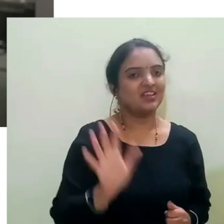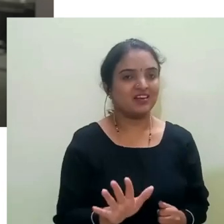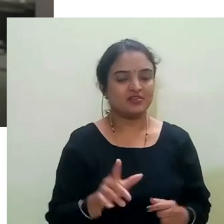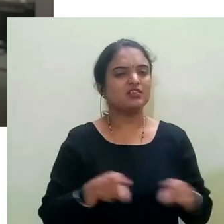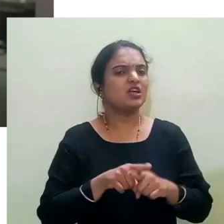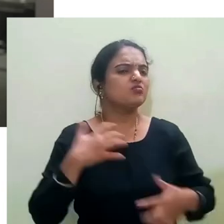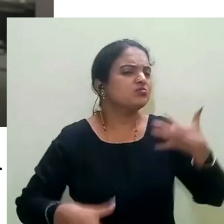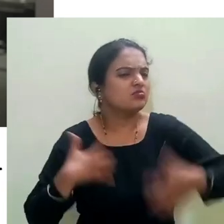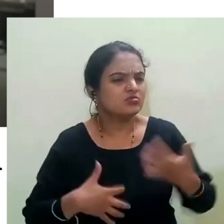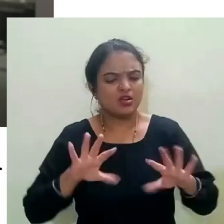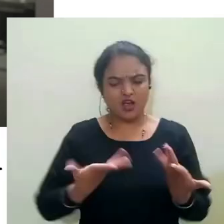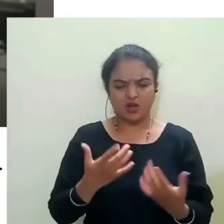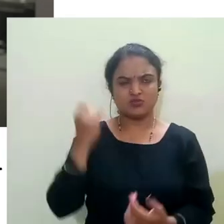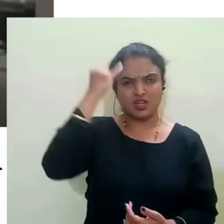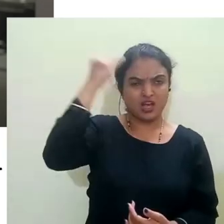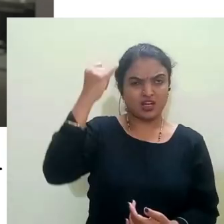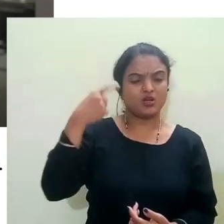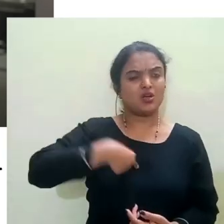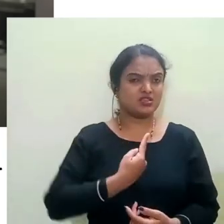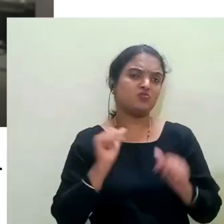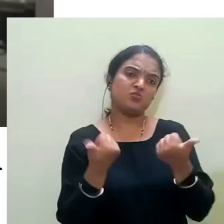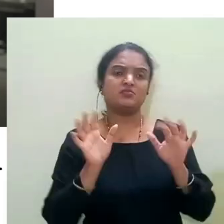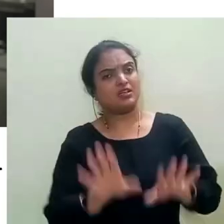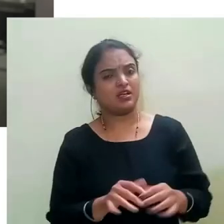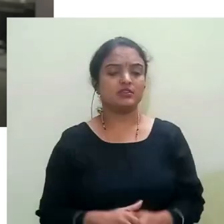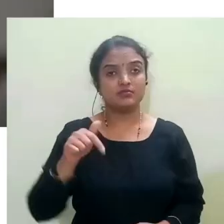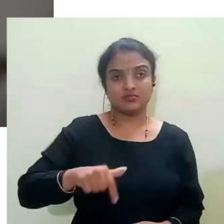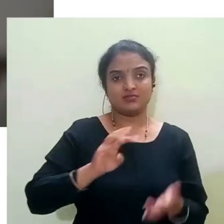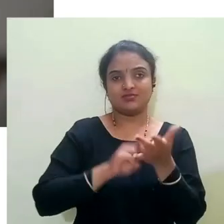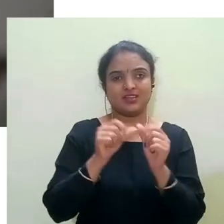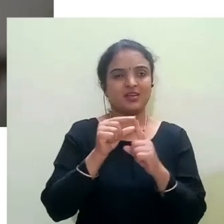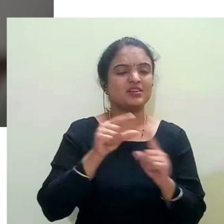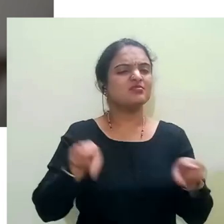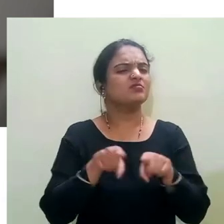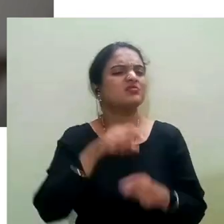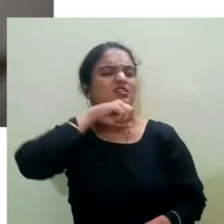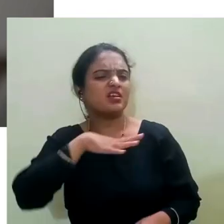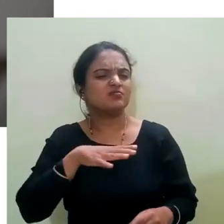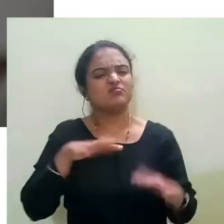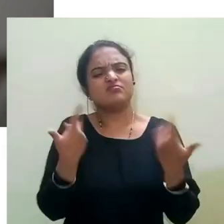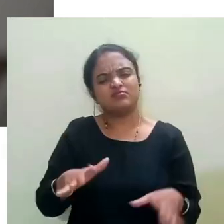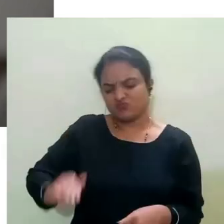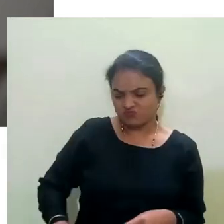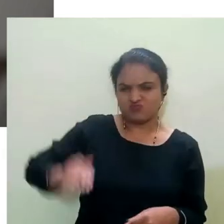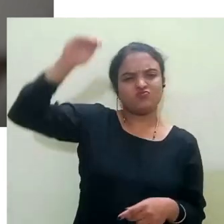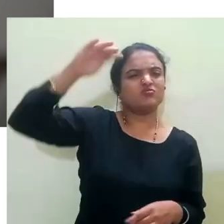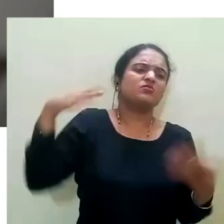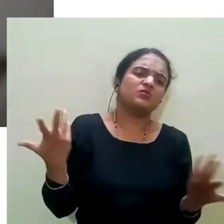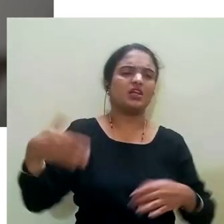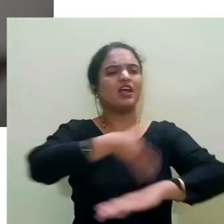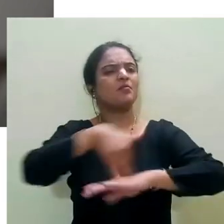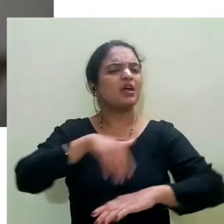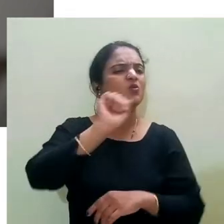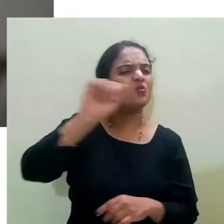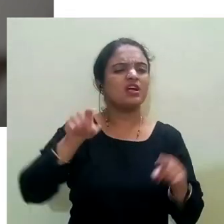emotional development, because it really sparks curiosity and creative thinking. At MAP Education, we work with young people across age